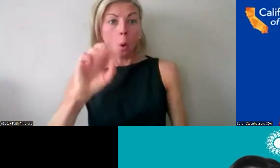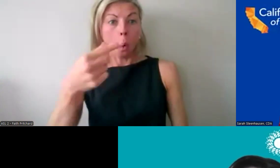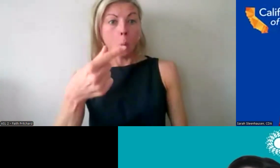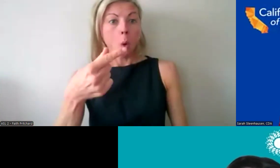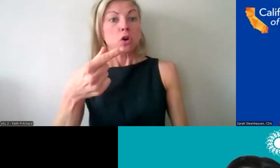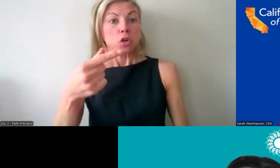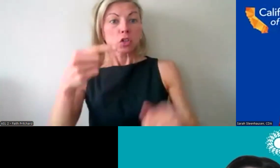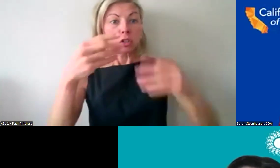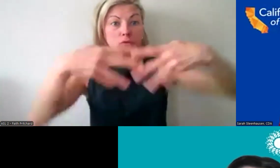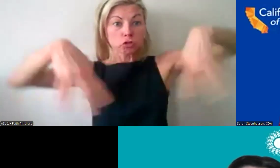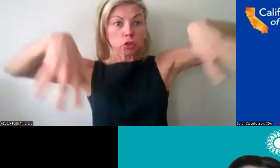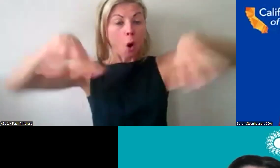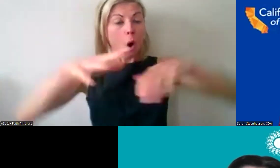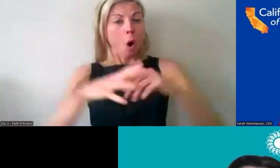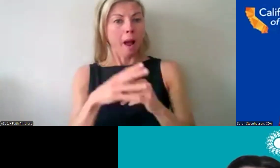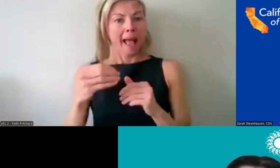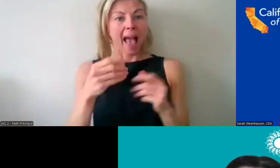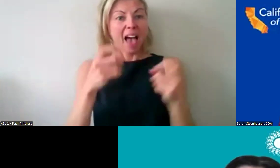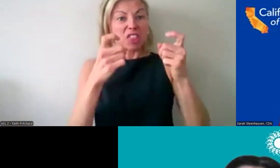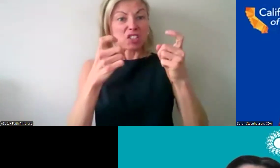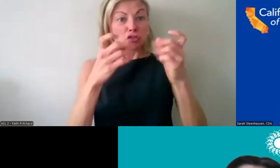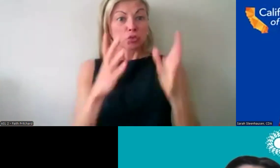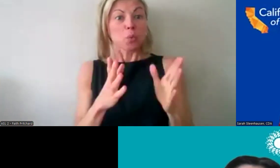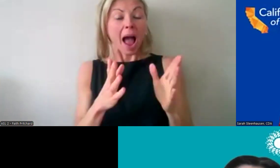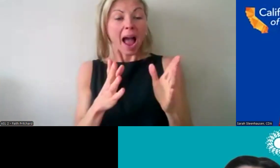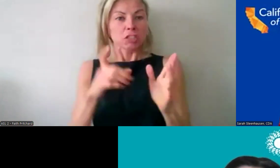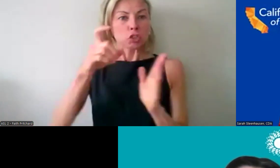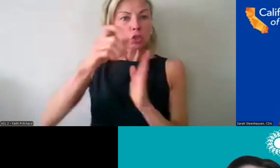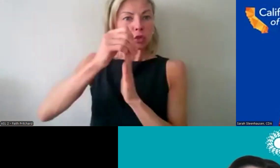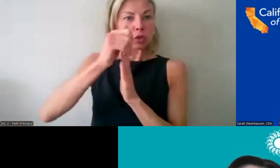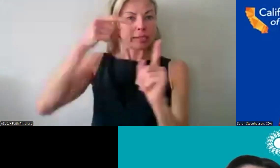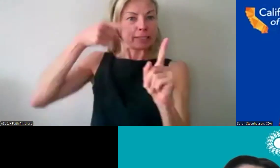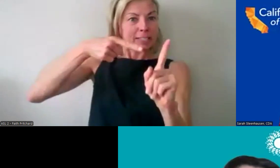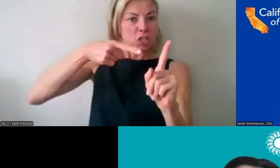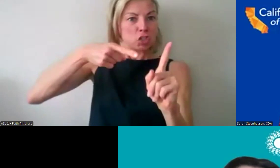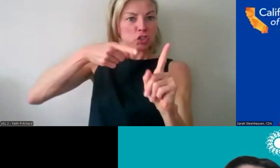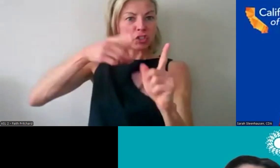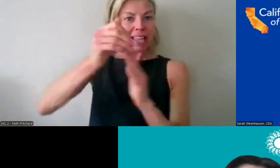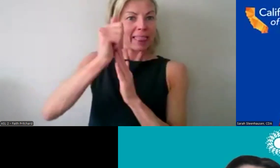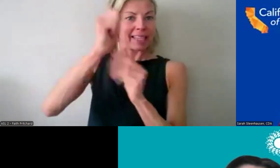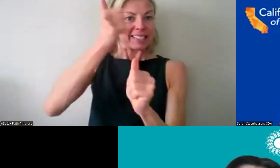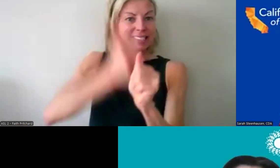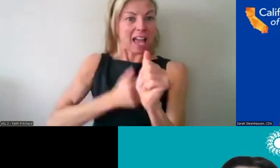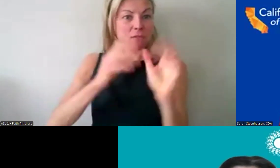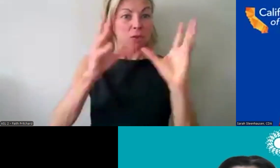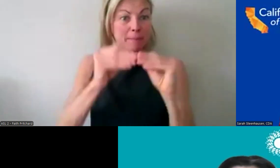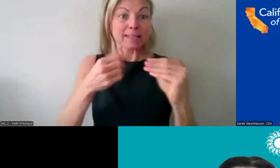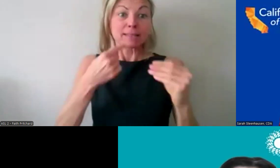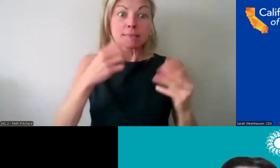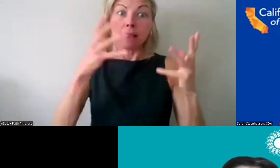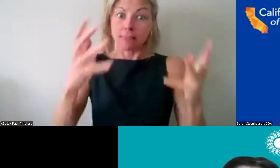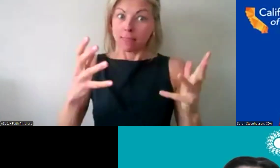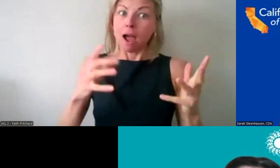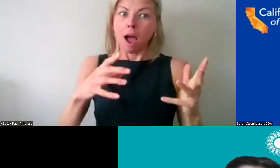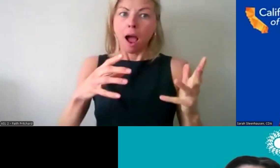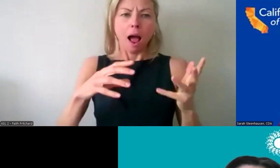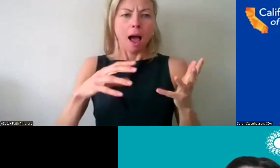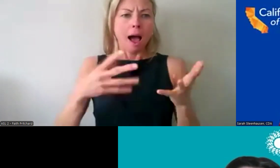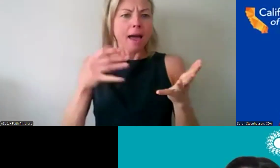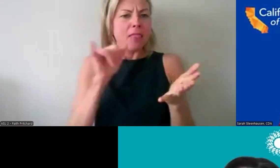been the directors at every meeting, right? She leads every meeting. And I think it says a lot, right, about what that group means